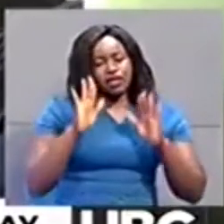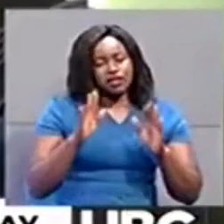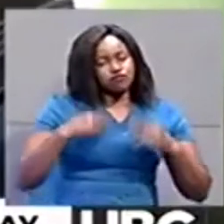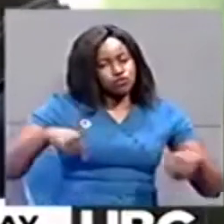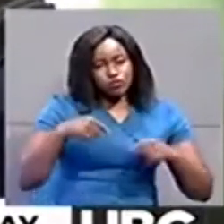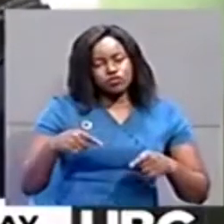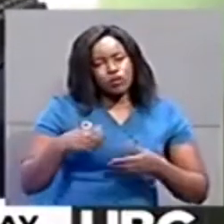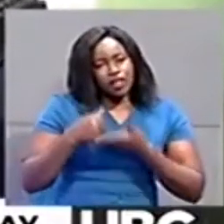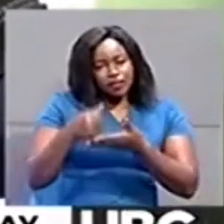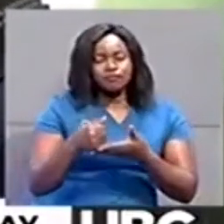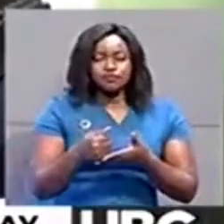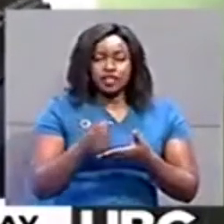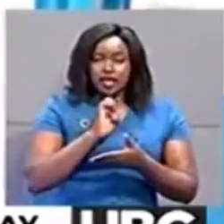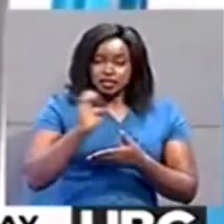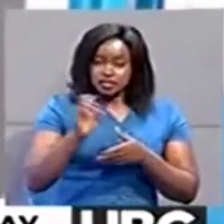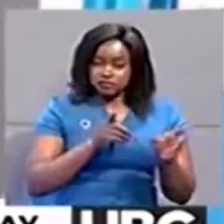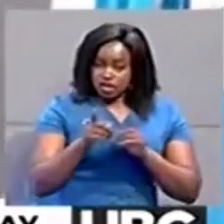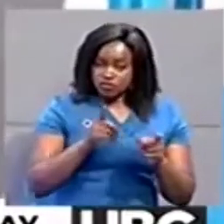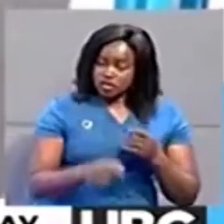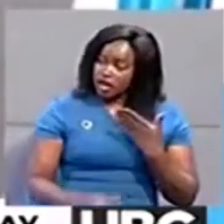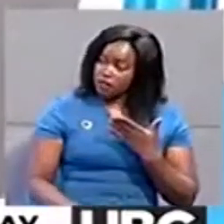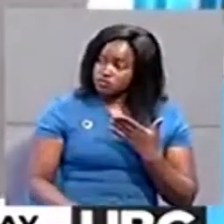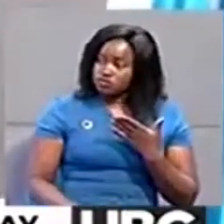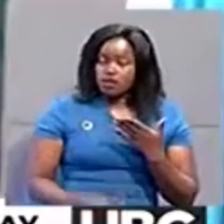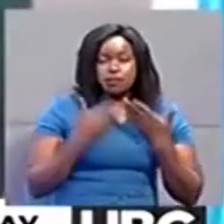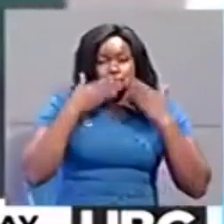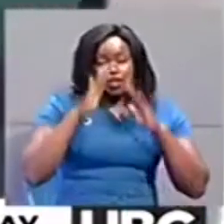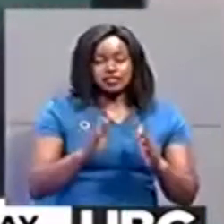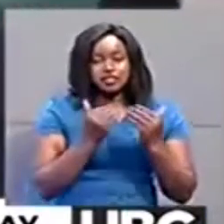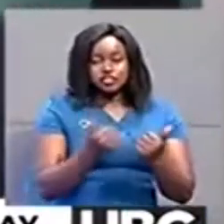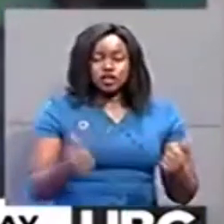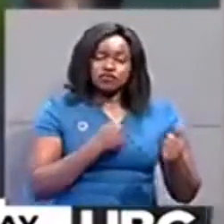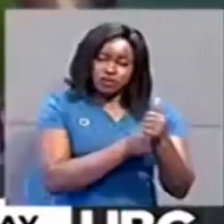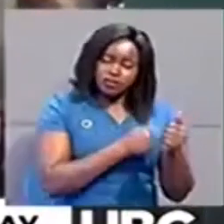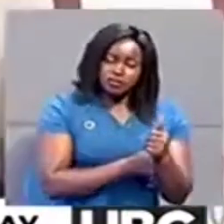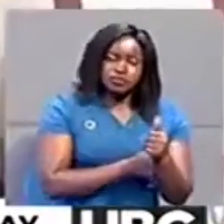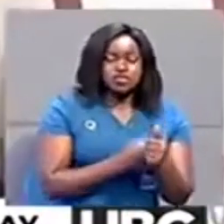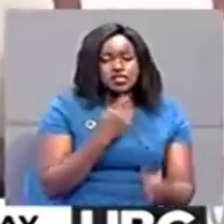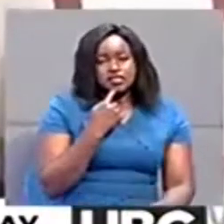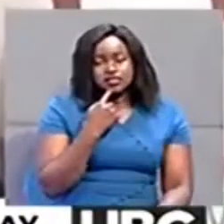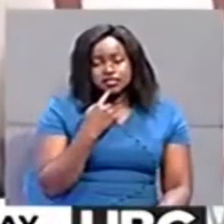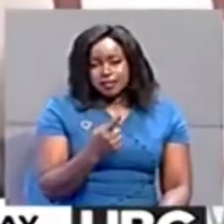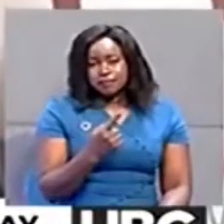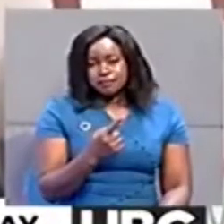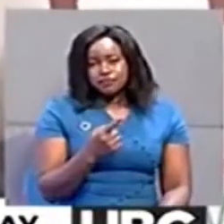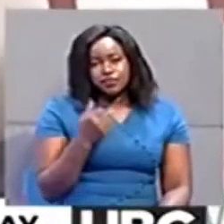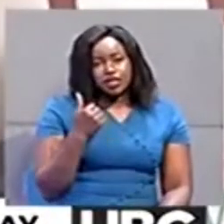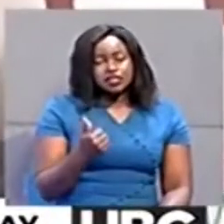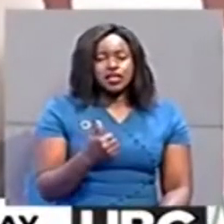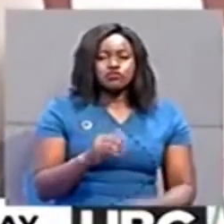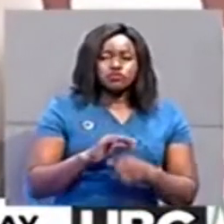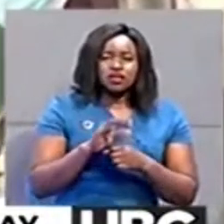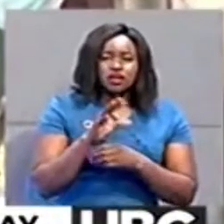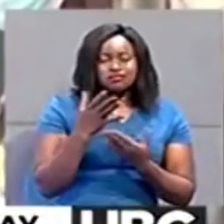executive director, Blessed Child Foundation, Brian Walusimbi, asserts that early diagnosis, which is the major hiccup to